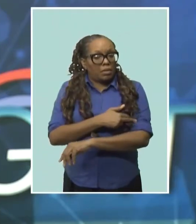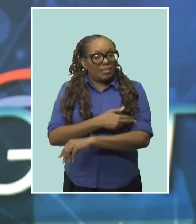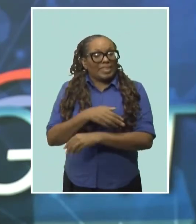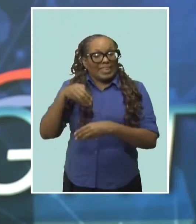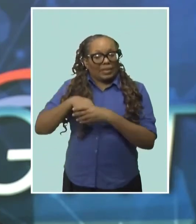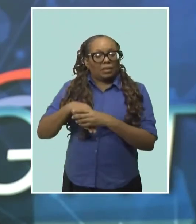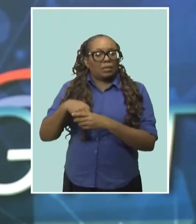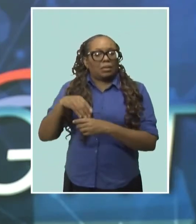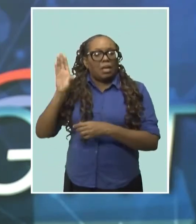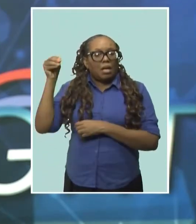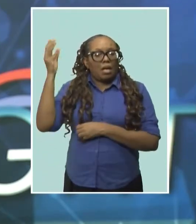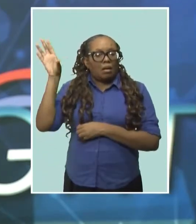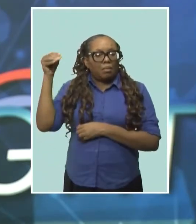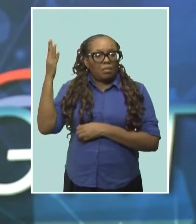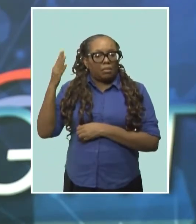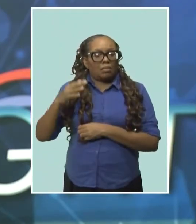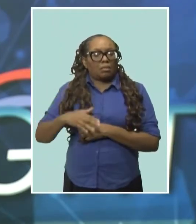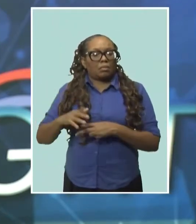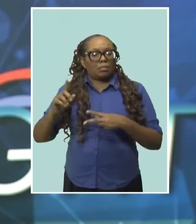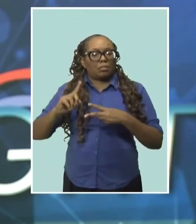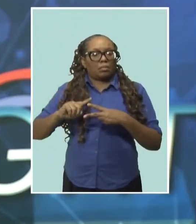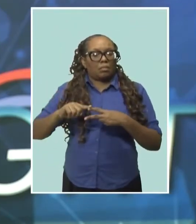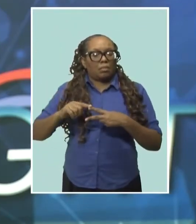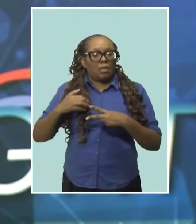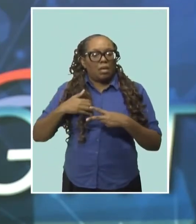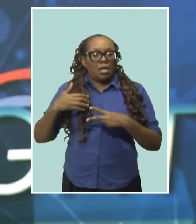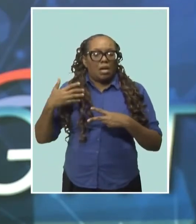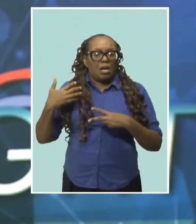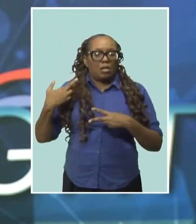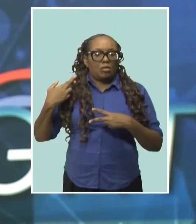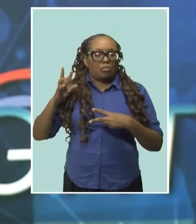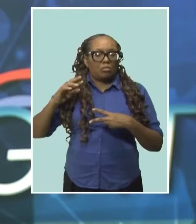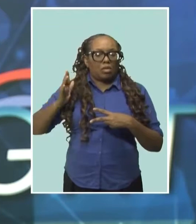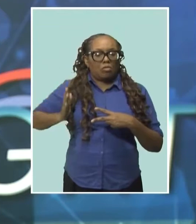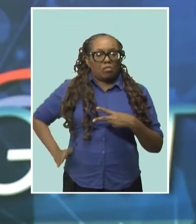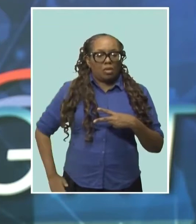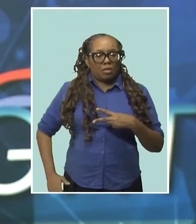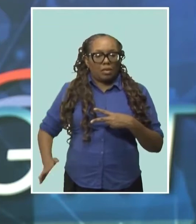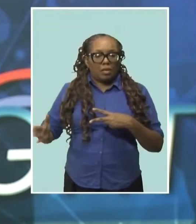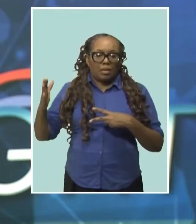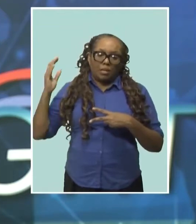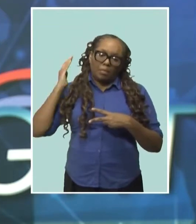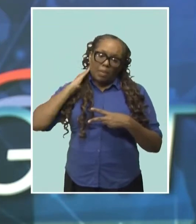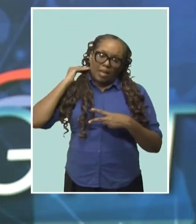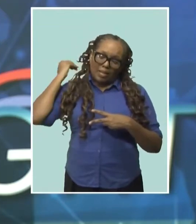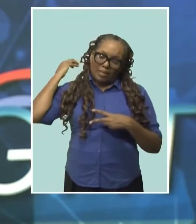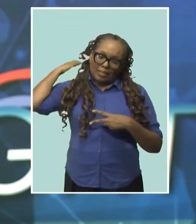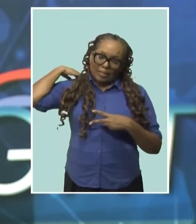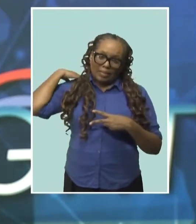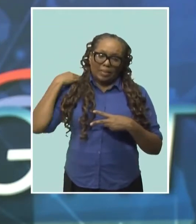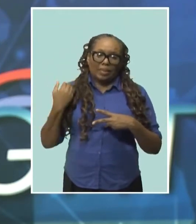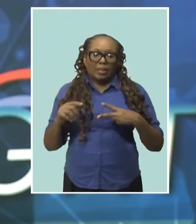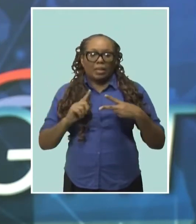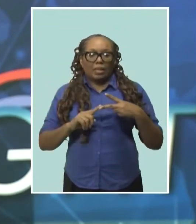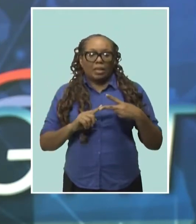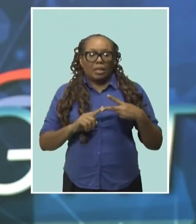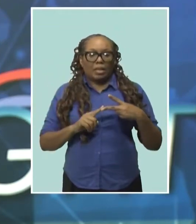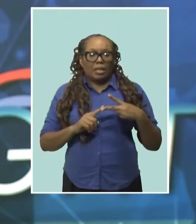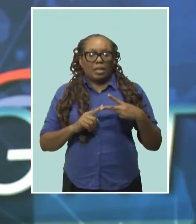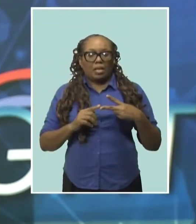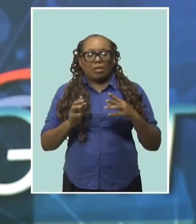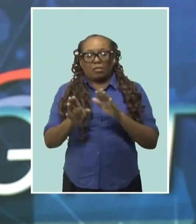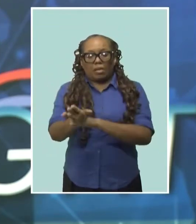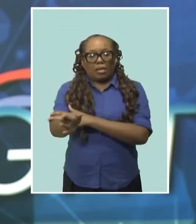Bostic reportedly suffered injuries to his right side, his back and neck, while Joseph received injuries to her right hand.